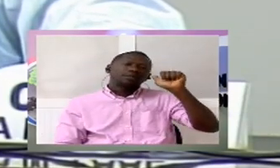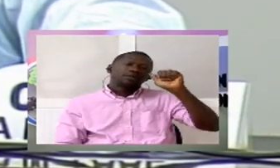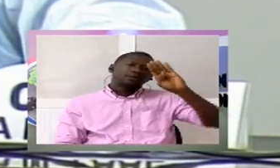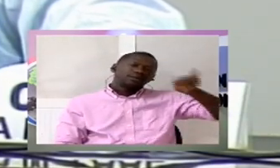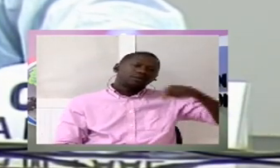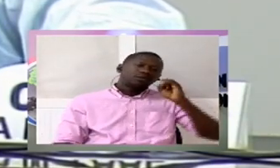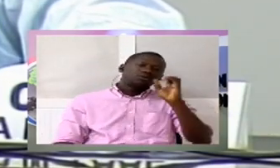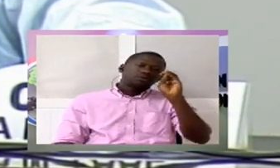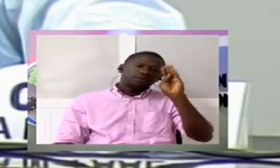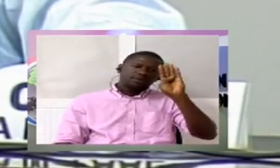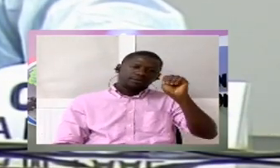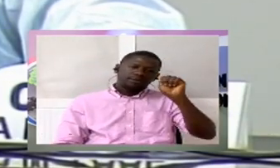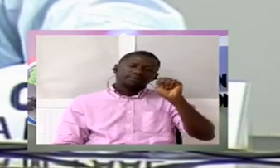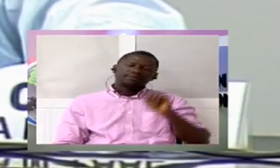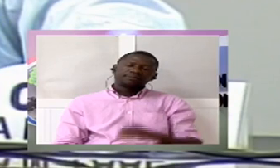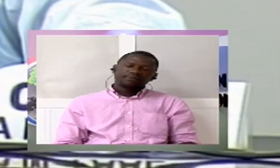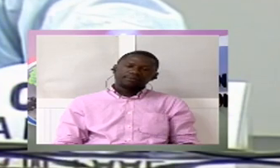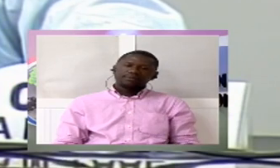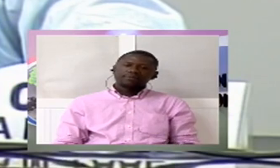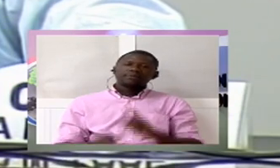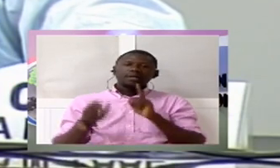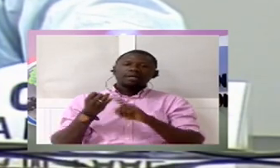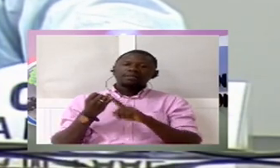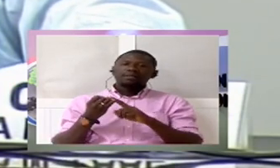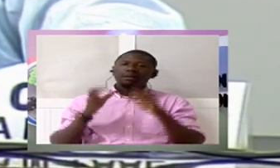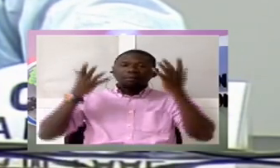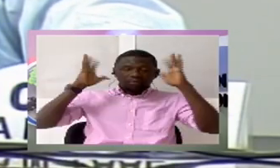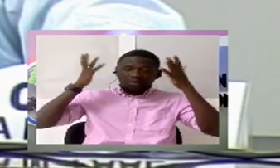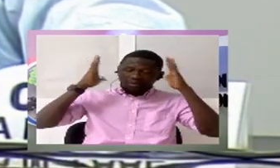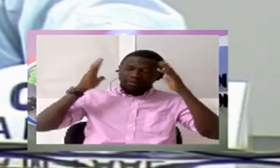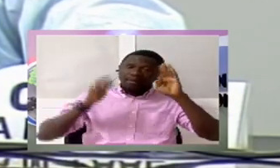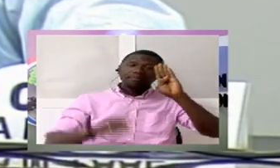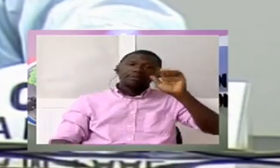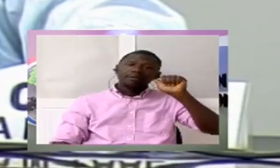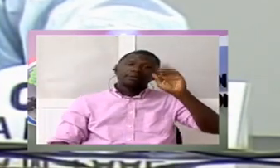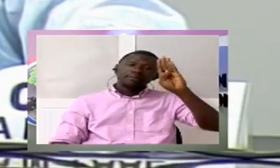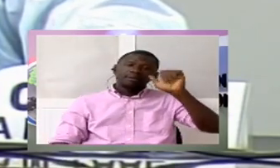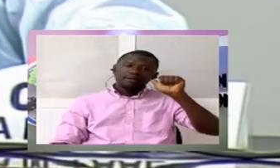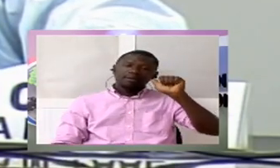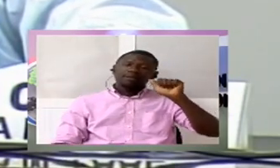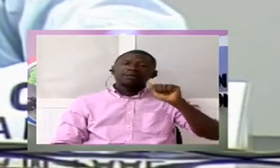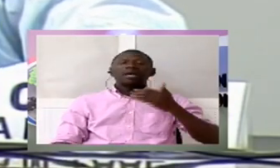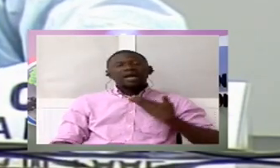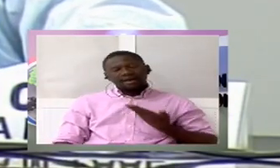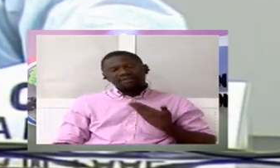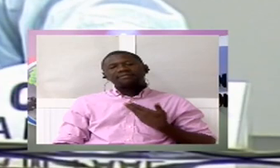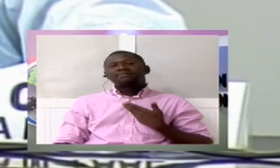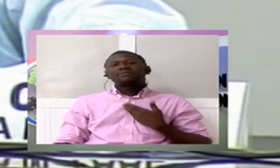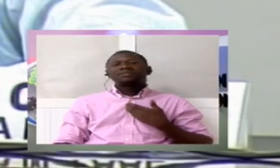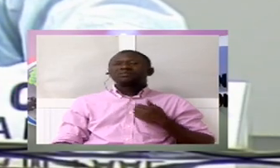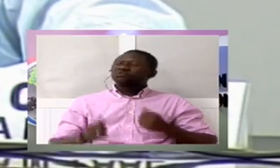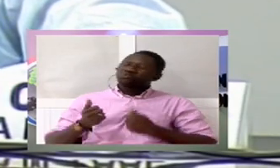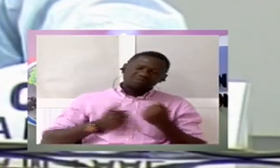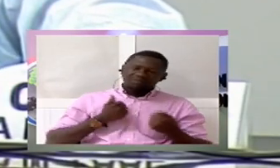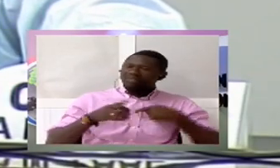The problems Baba encountered at the prison. Kole ya kulumeni alonko Baba yo letaki watu mengabe kasokono.